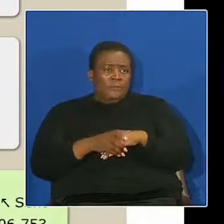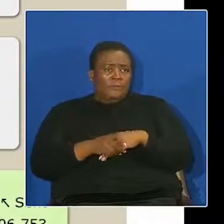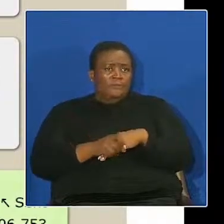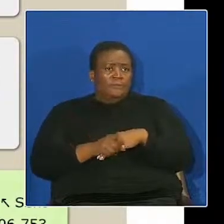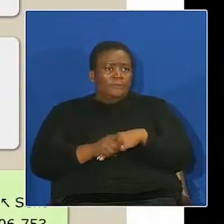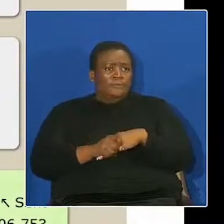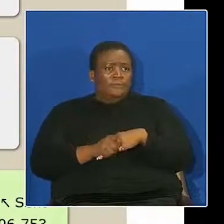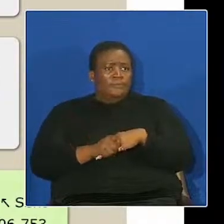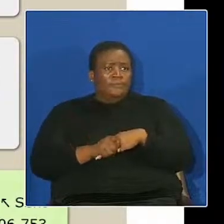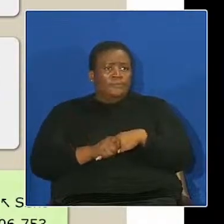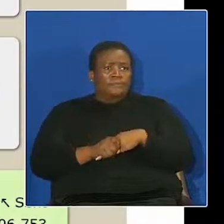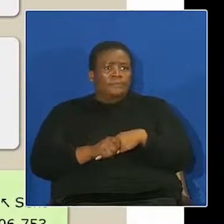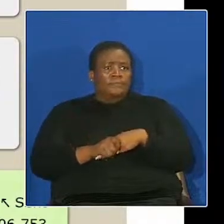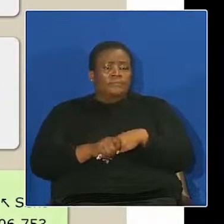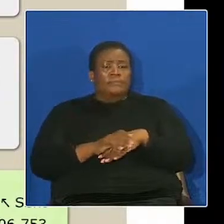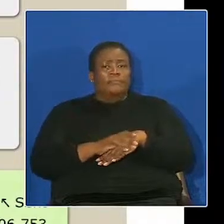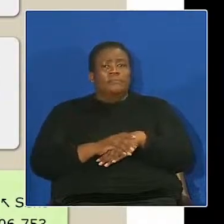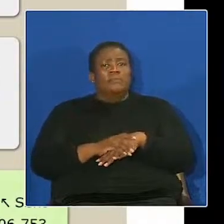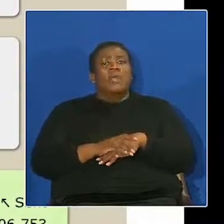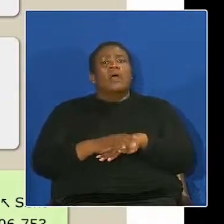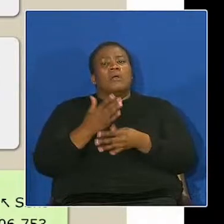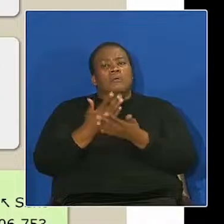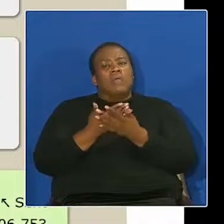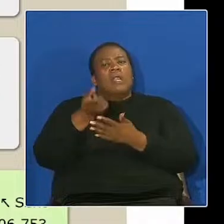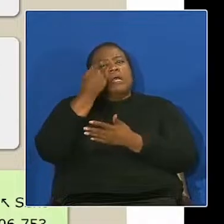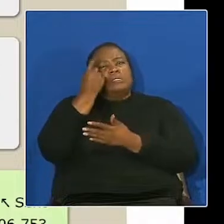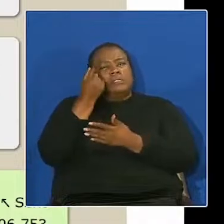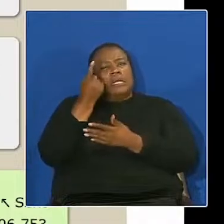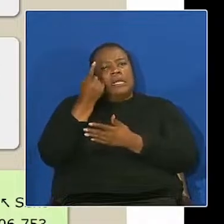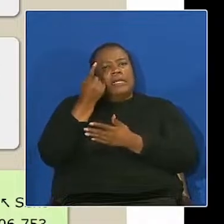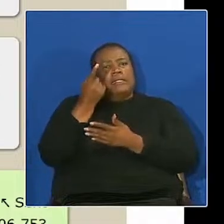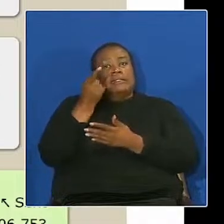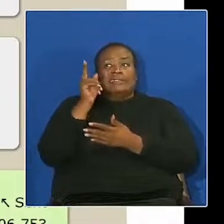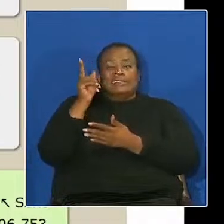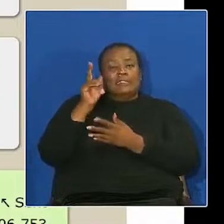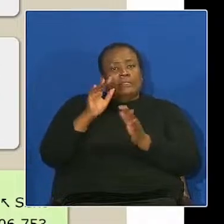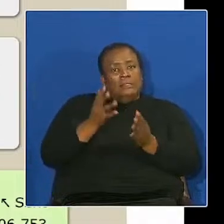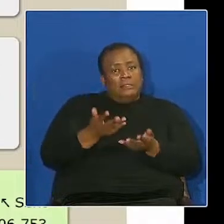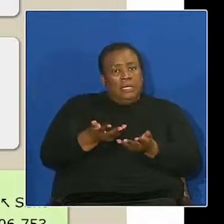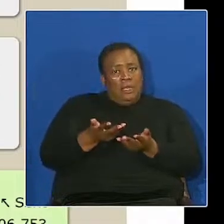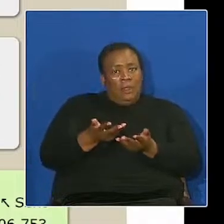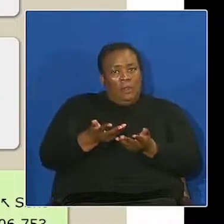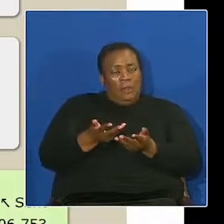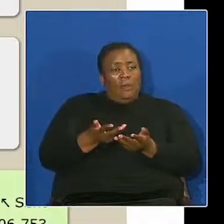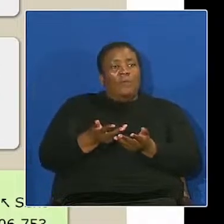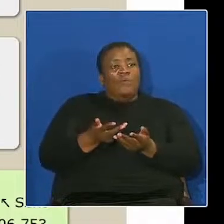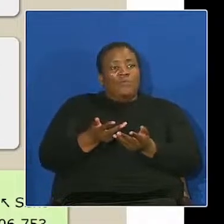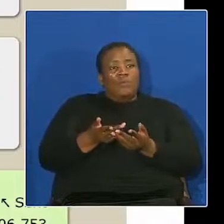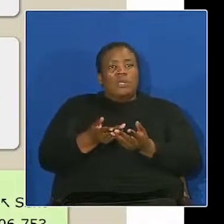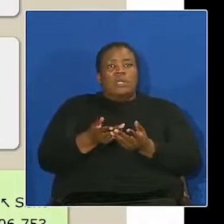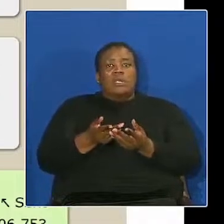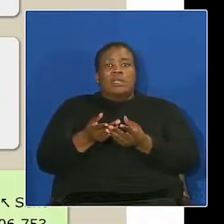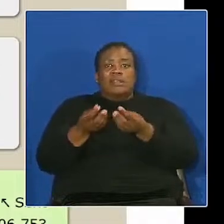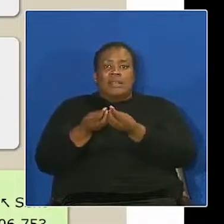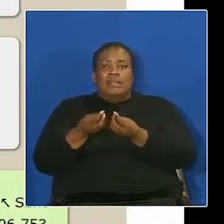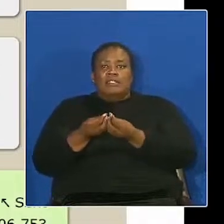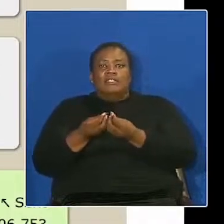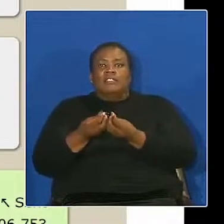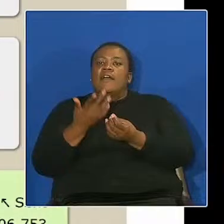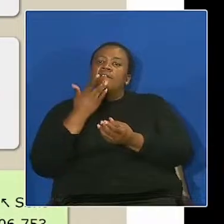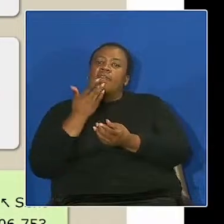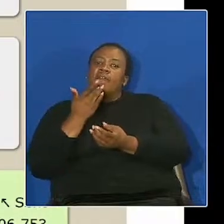Commissioners. It might be interpreted as if things are going well, it means are going in favor